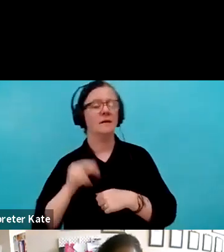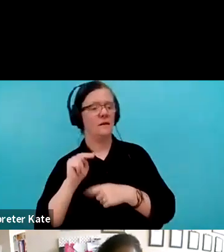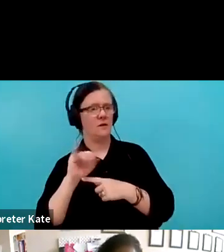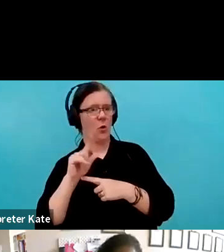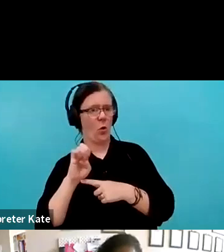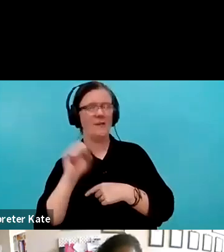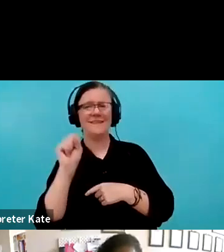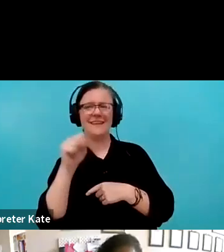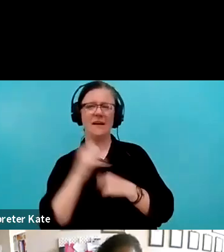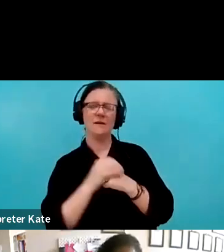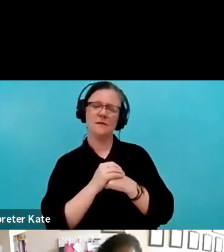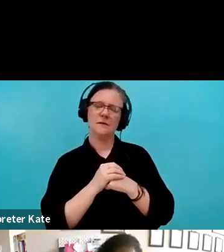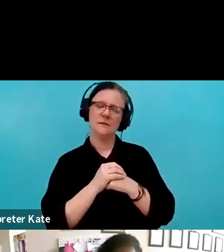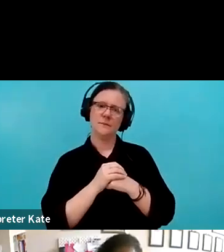that